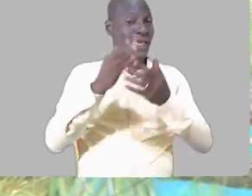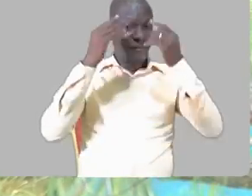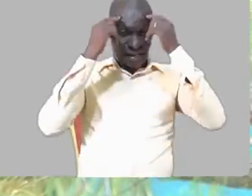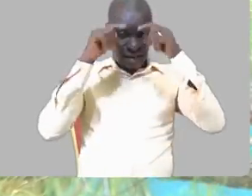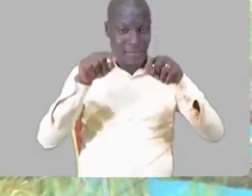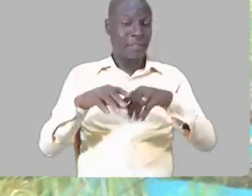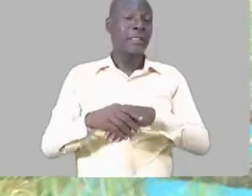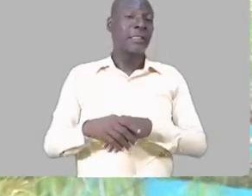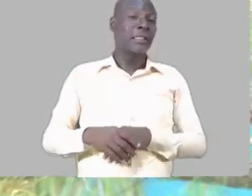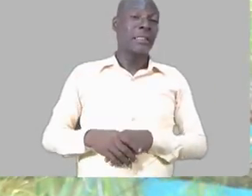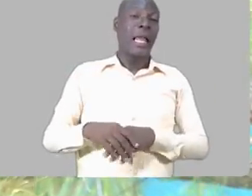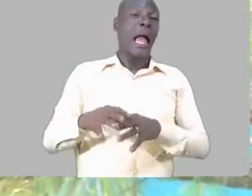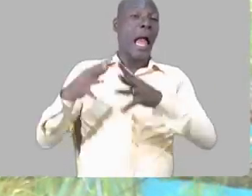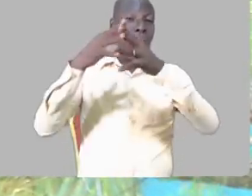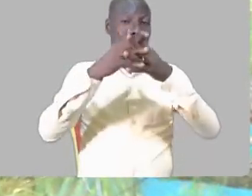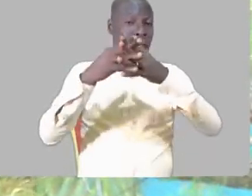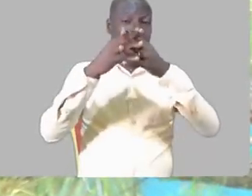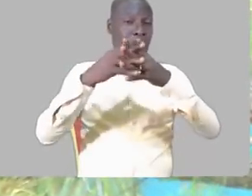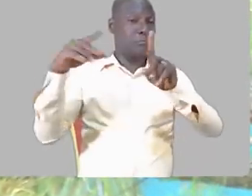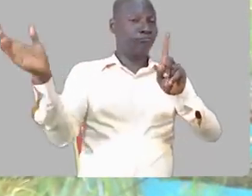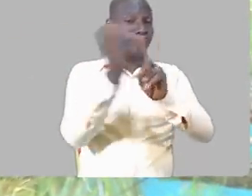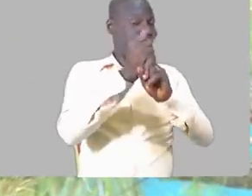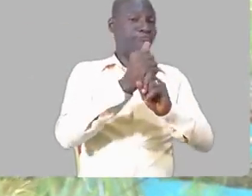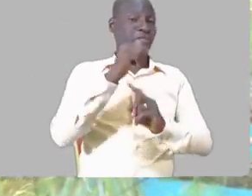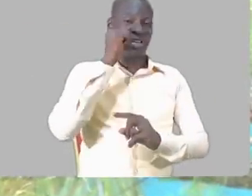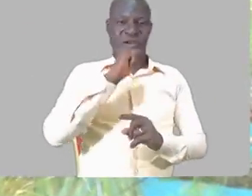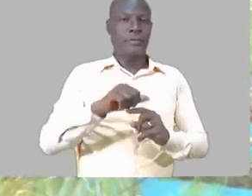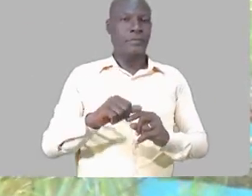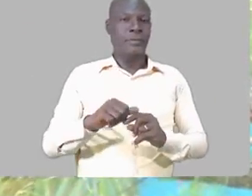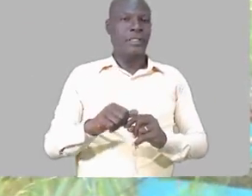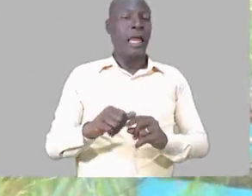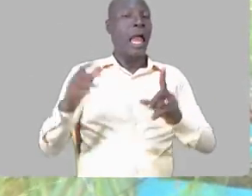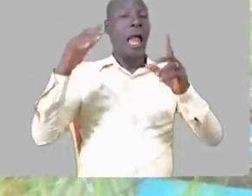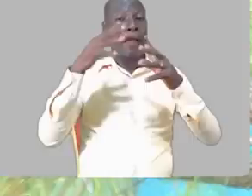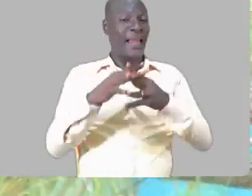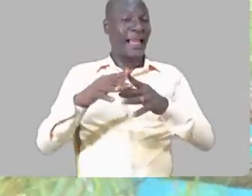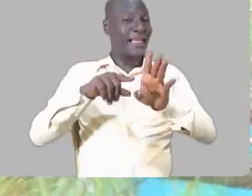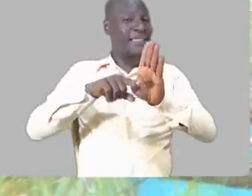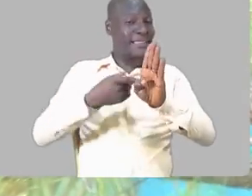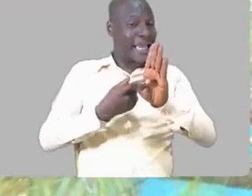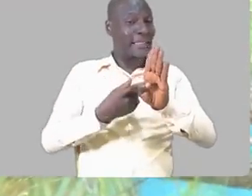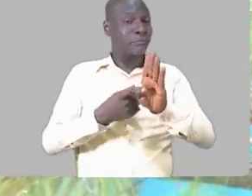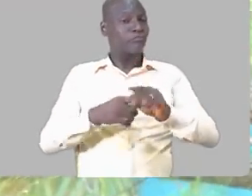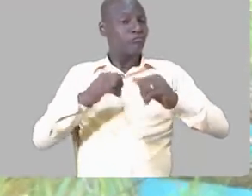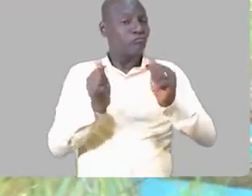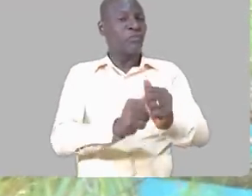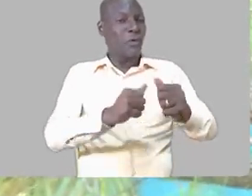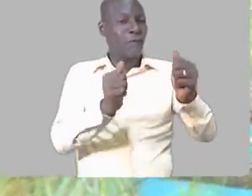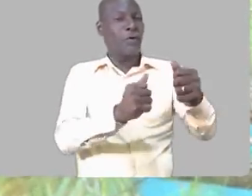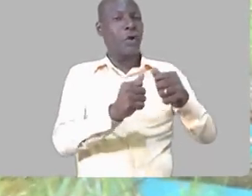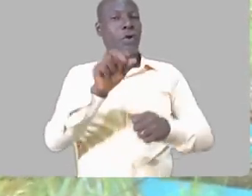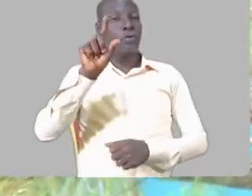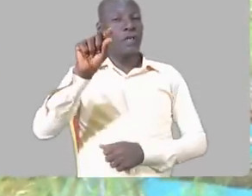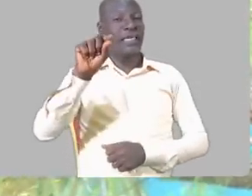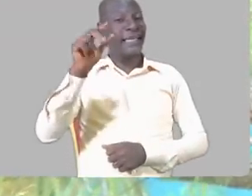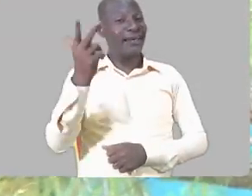America America for chase e track no from 2013 this is 2023 10 years ni afi